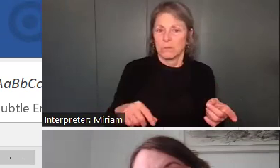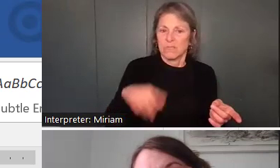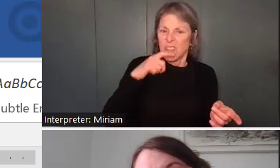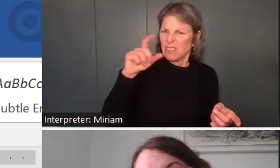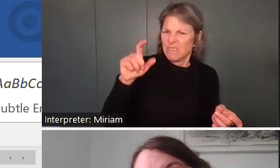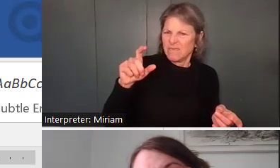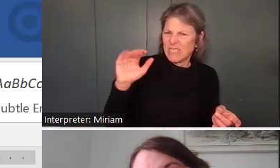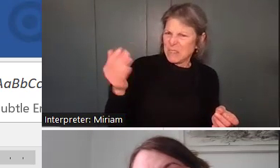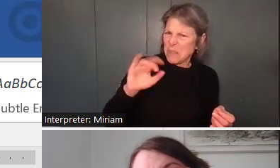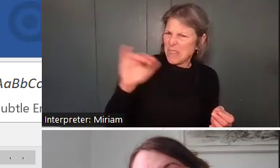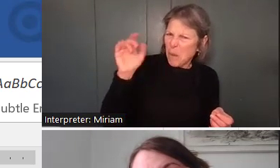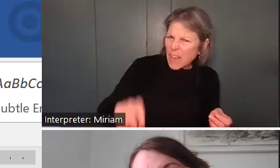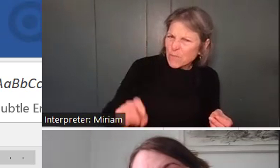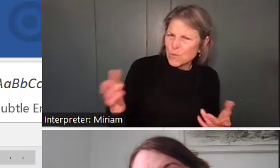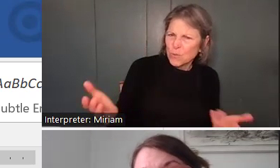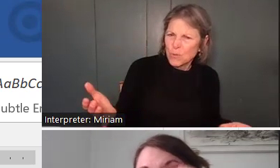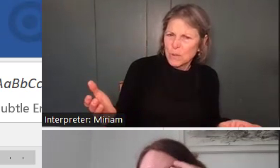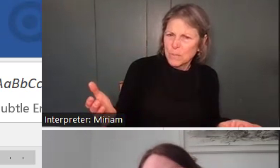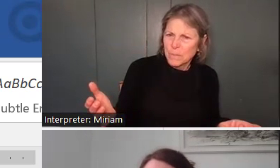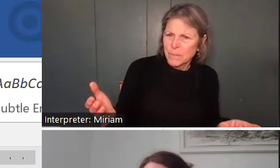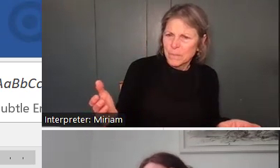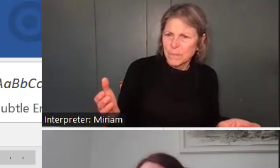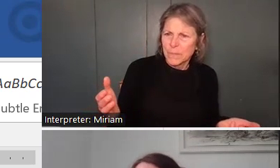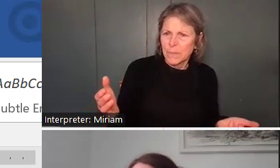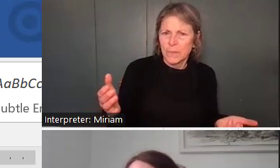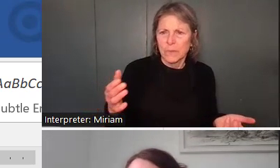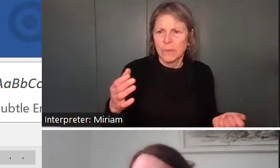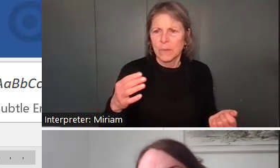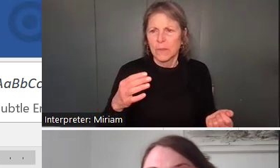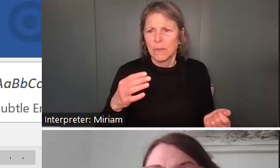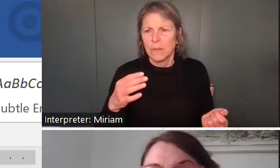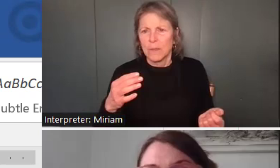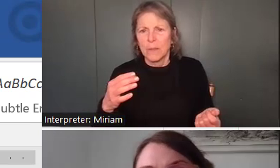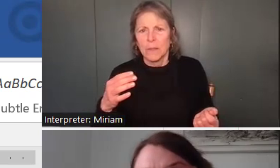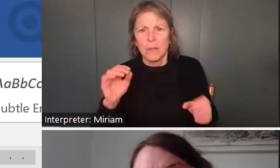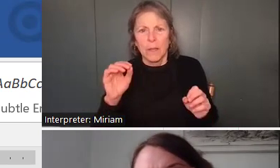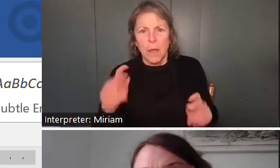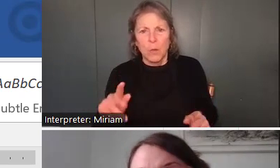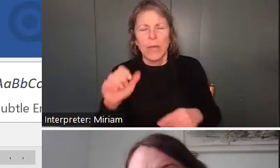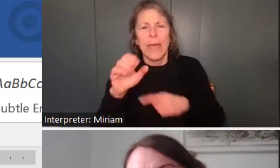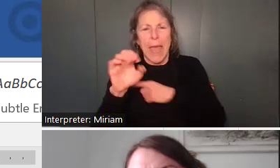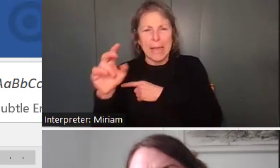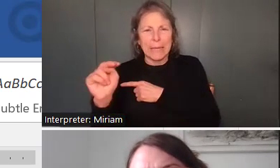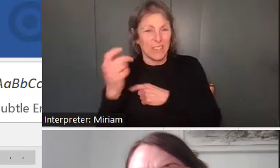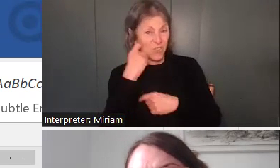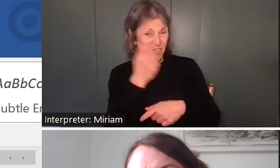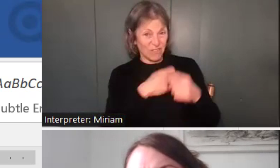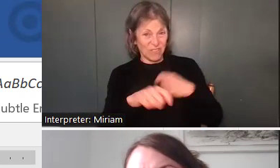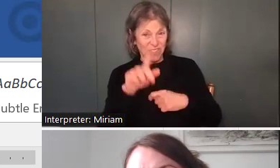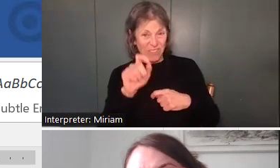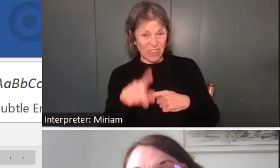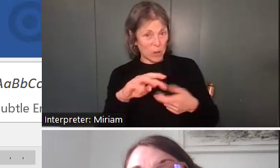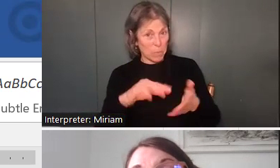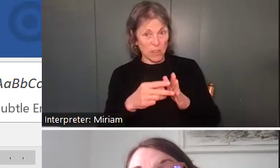yeah, okay, yeah. Well, and I think too, going back to the first question you just replaced, you're running these names by